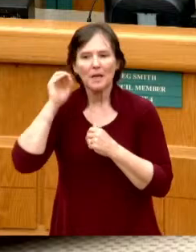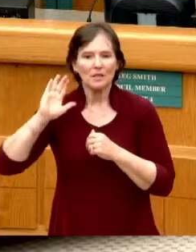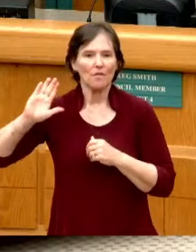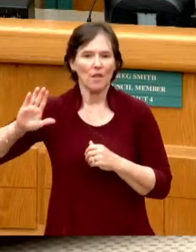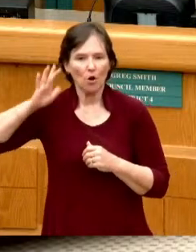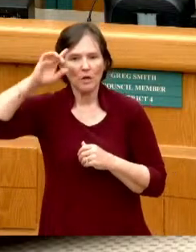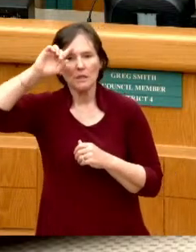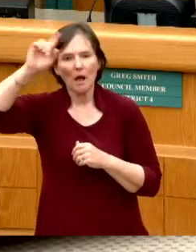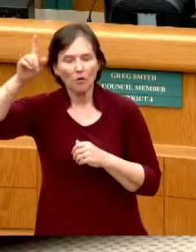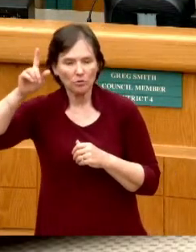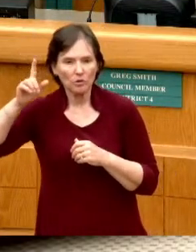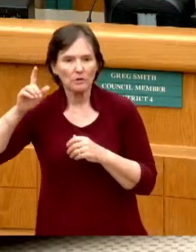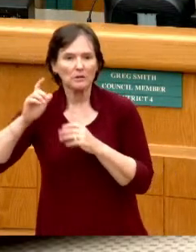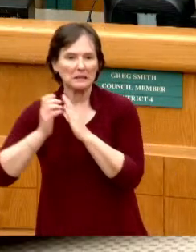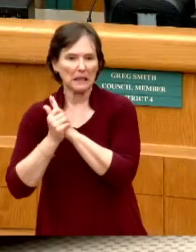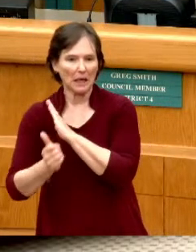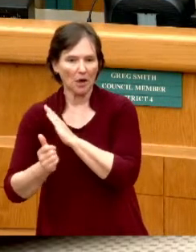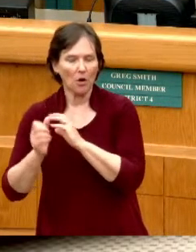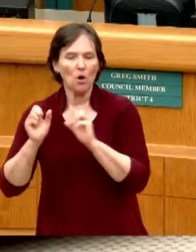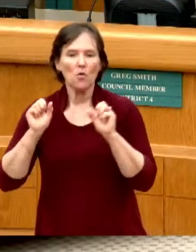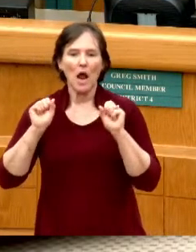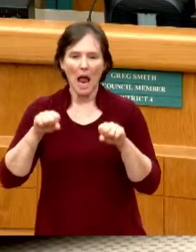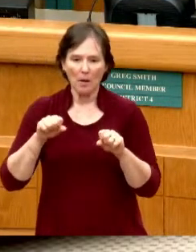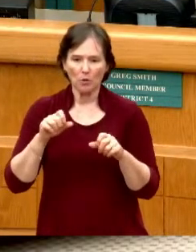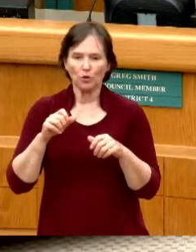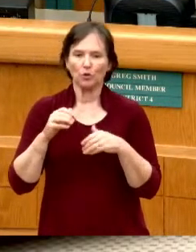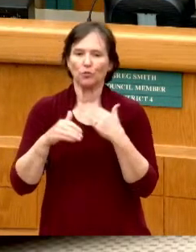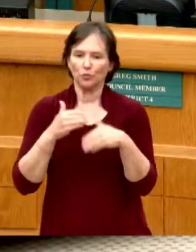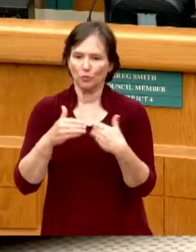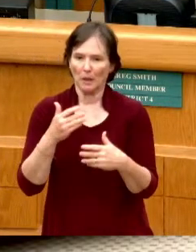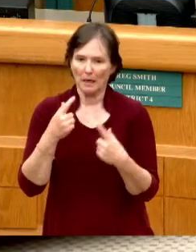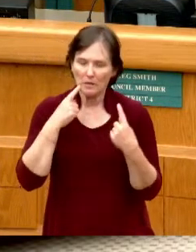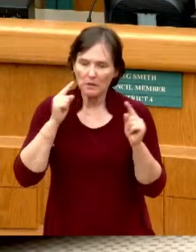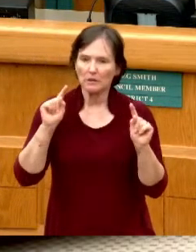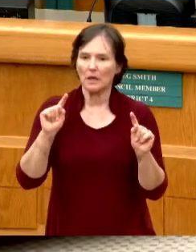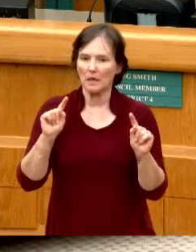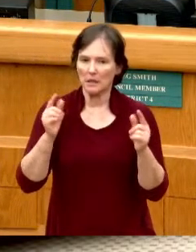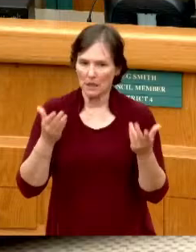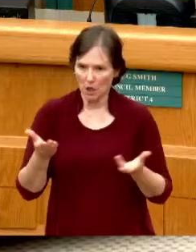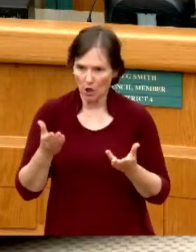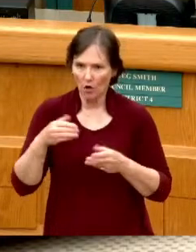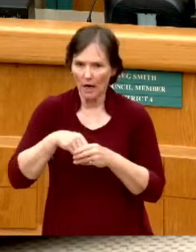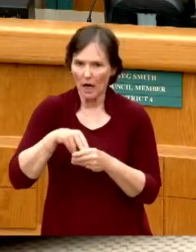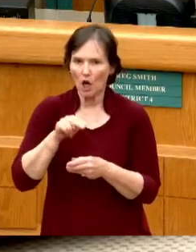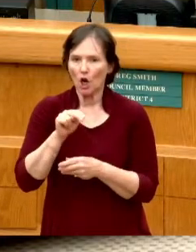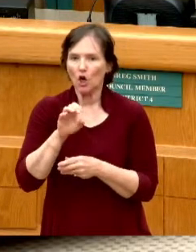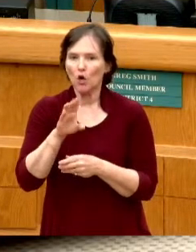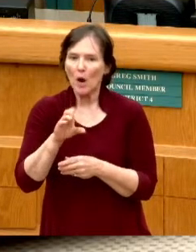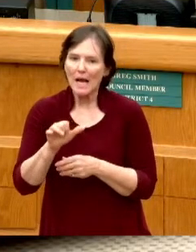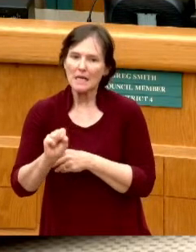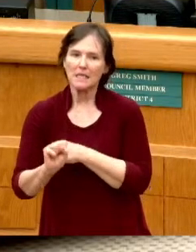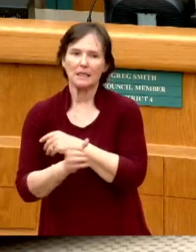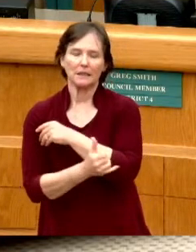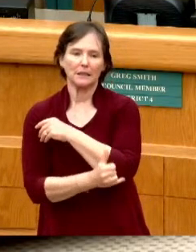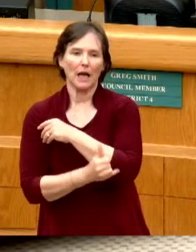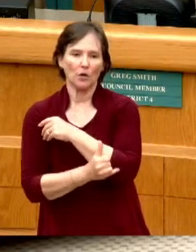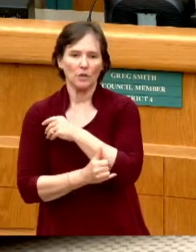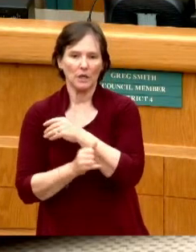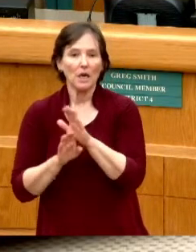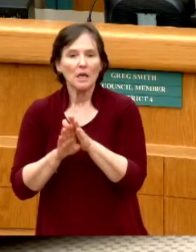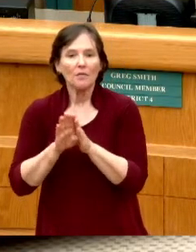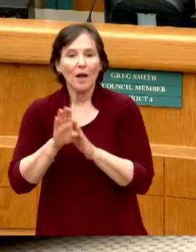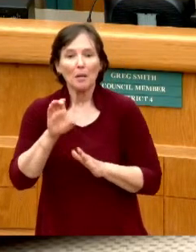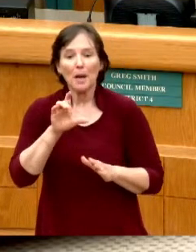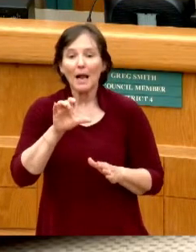reimbursements with TDM. We have had a great success here in Nueces County, developing COVID clinics, alternate